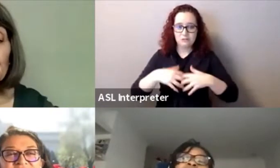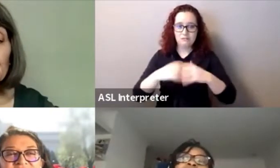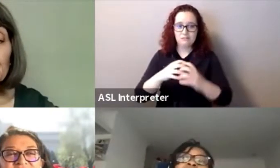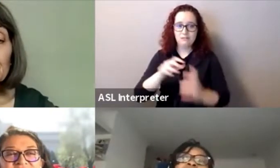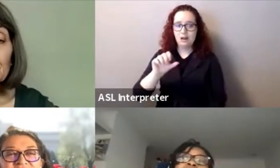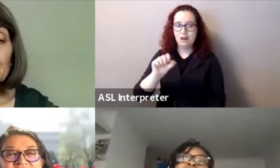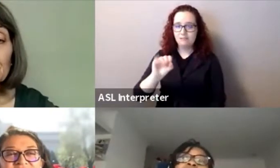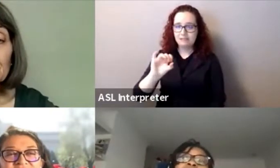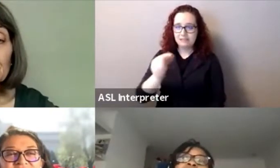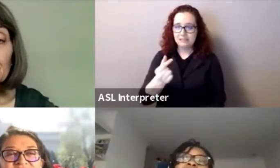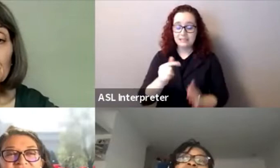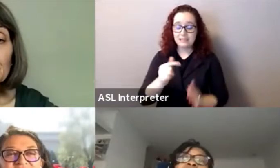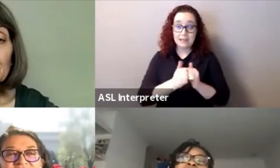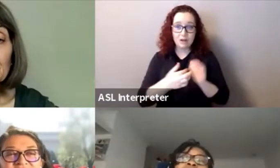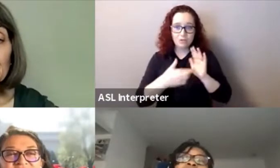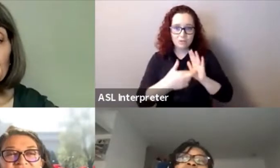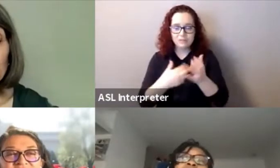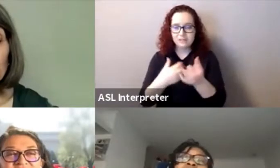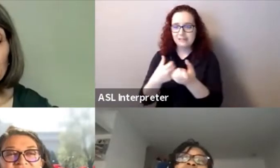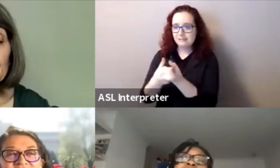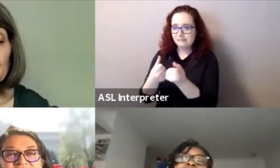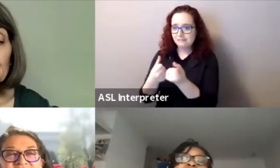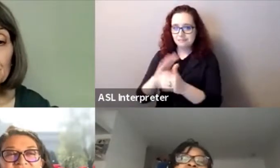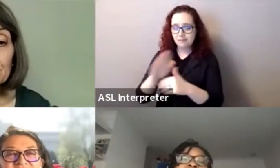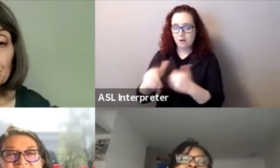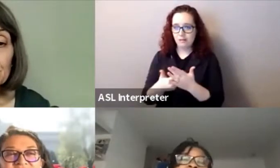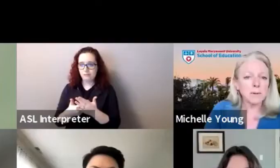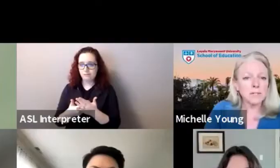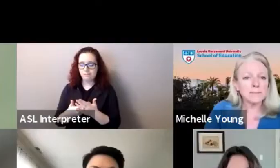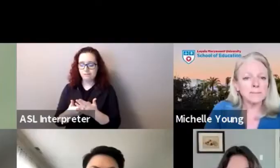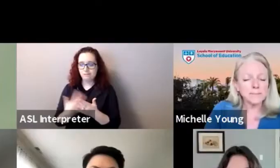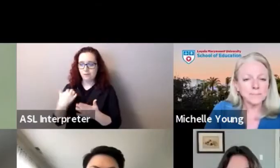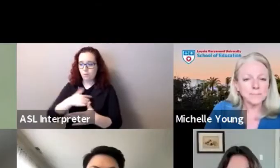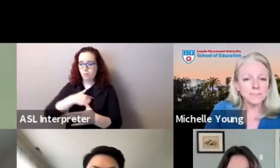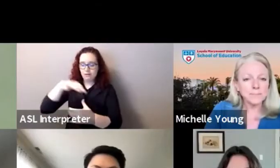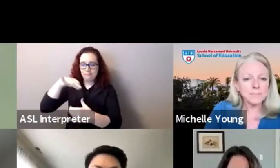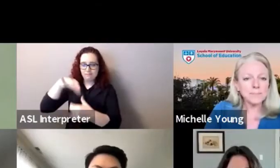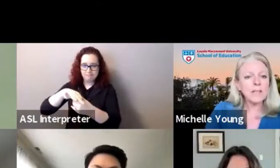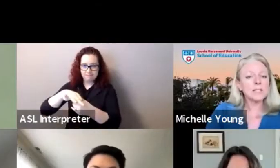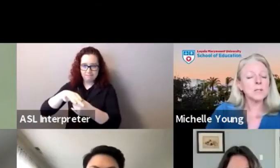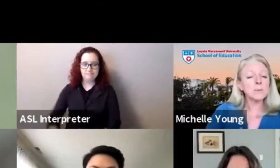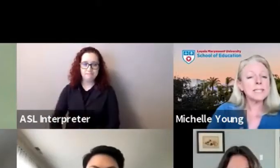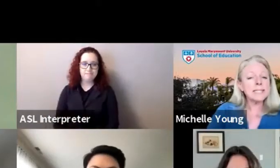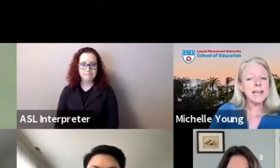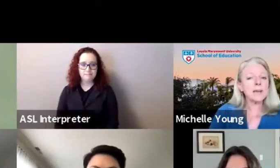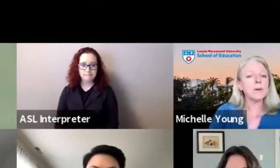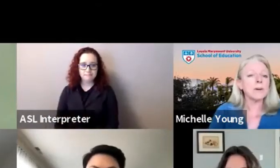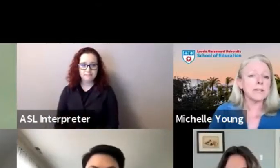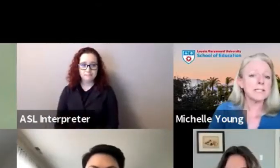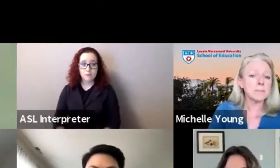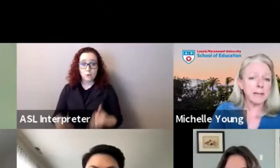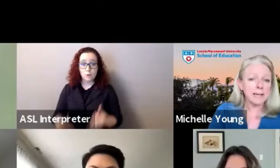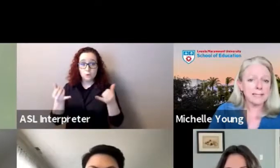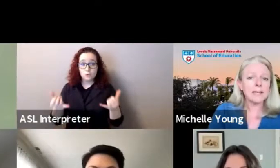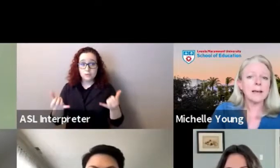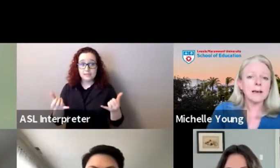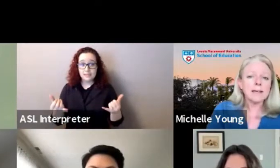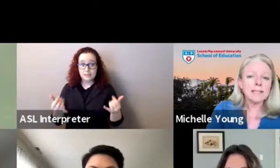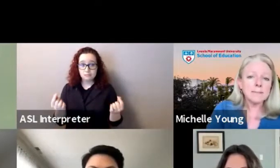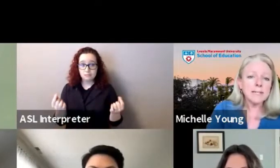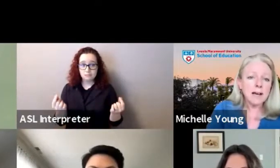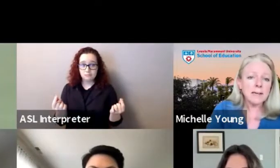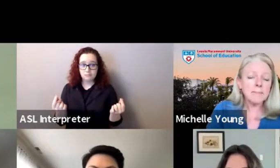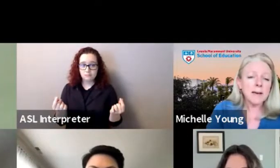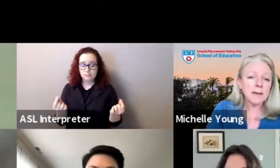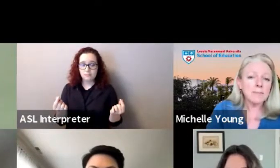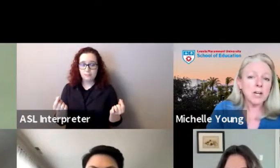SIGs. And as I mentioned before, we are elected members. So today we're going to spend